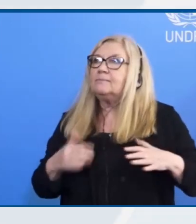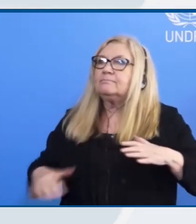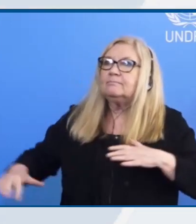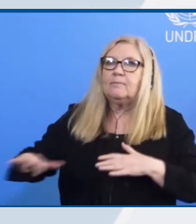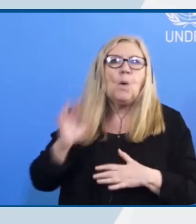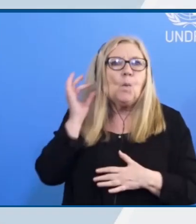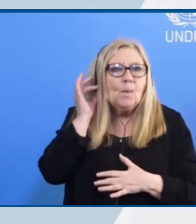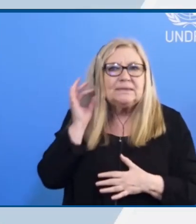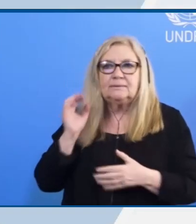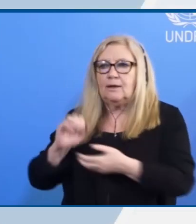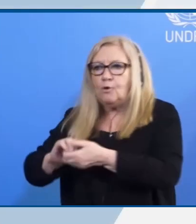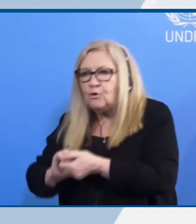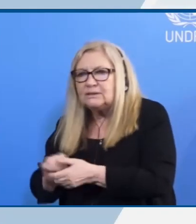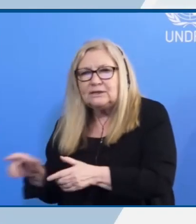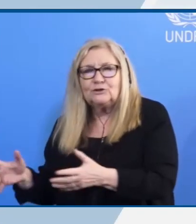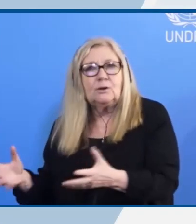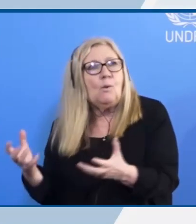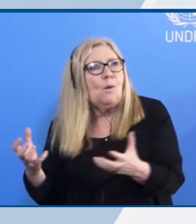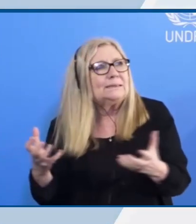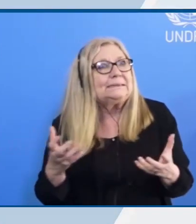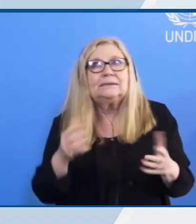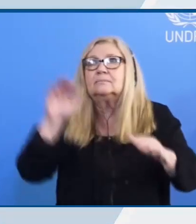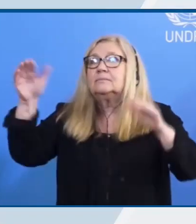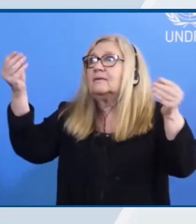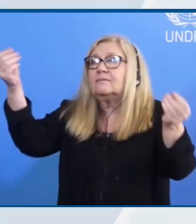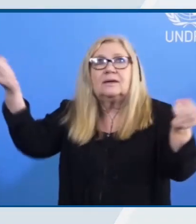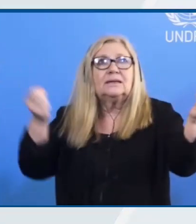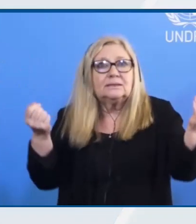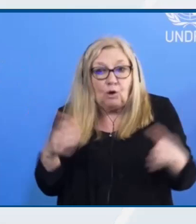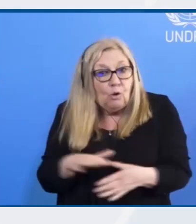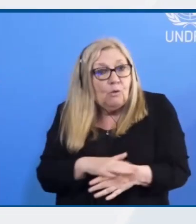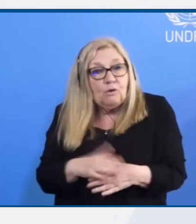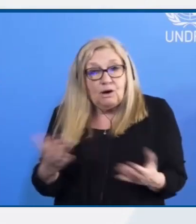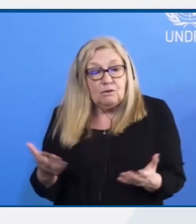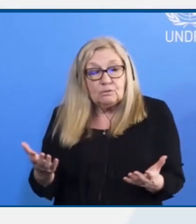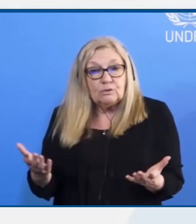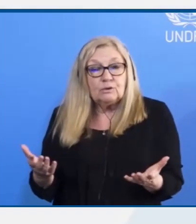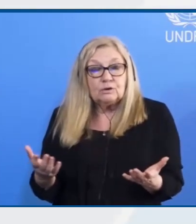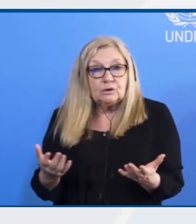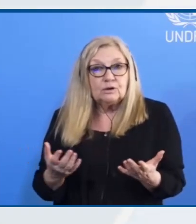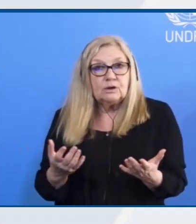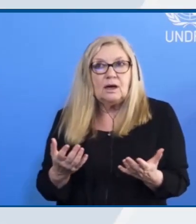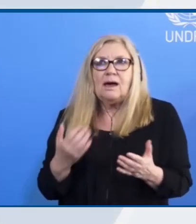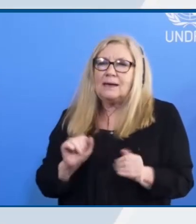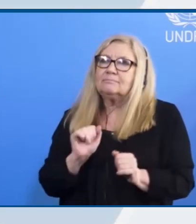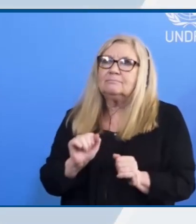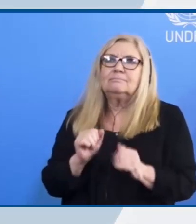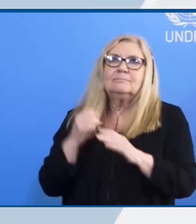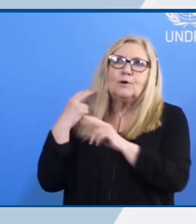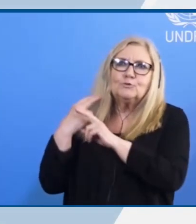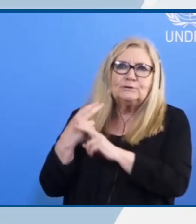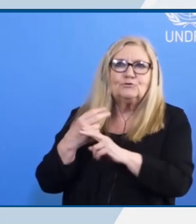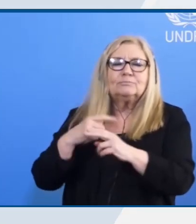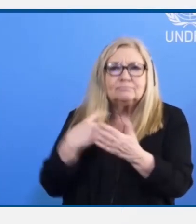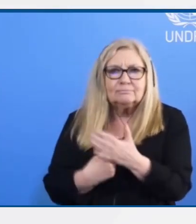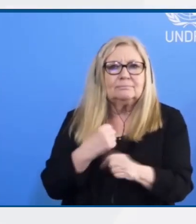women organizations access finance for local disaster risk reduction strategies and influence decision making. And after that video, we will